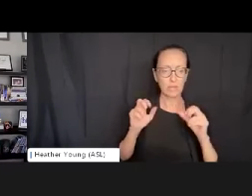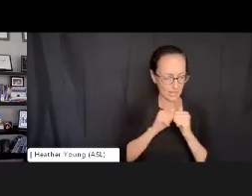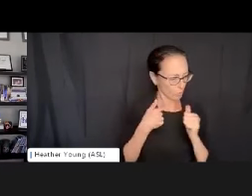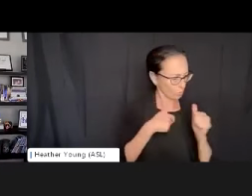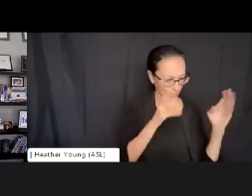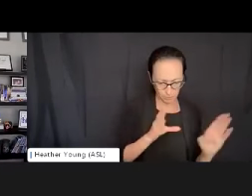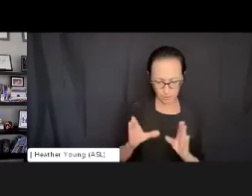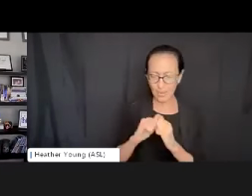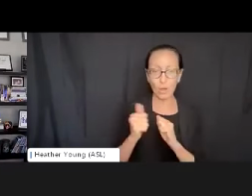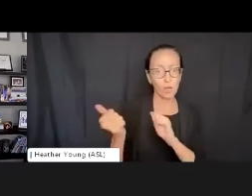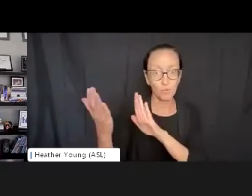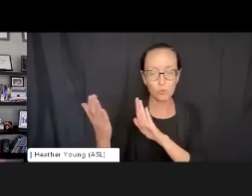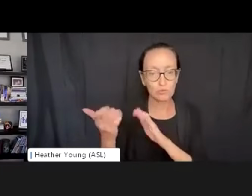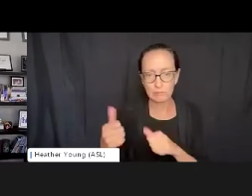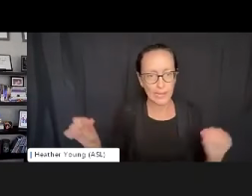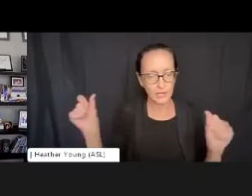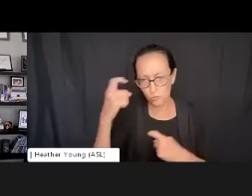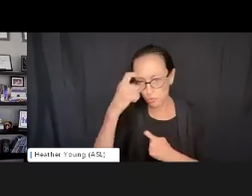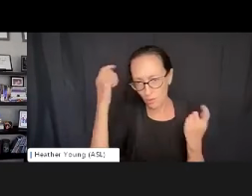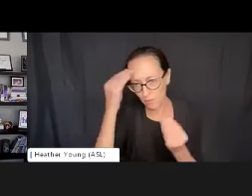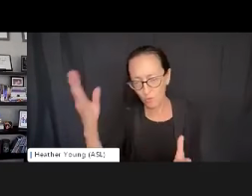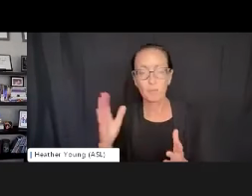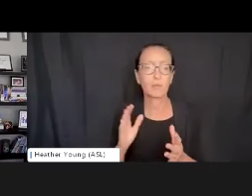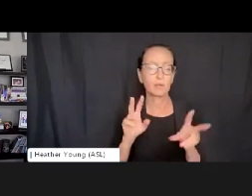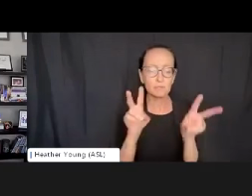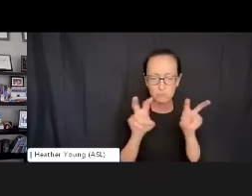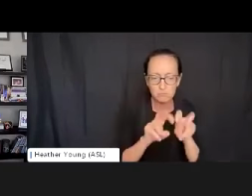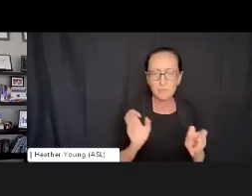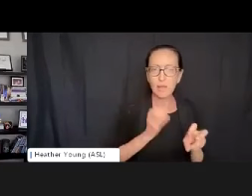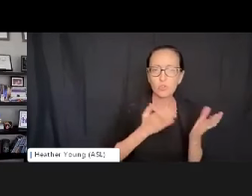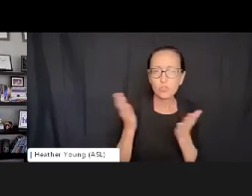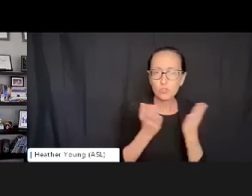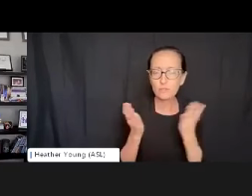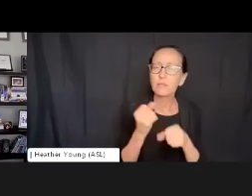all things are trauma-informed. Our services that we provide